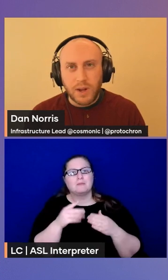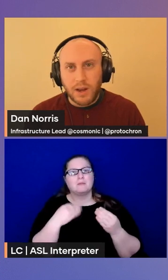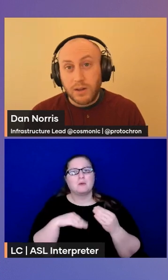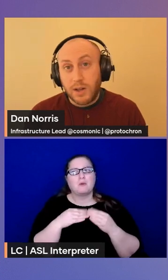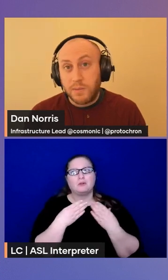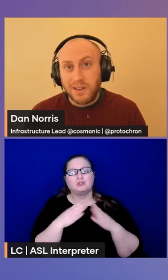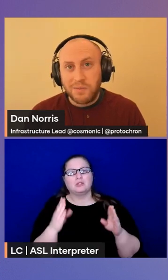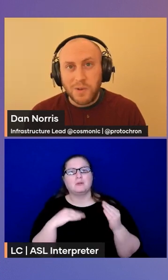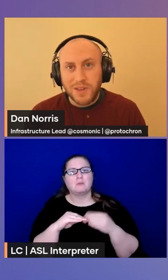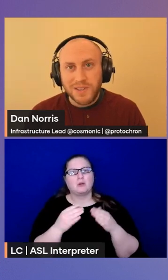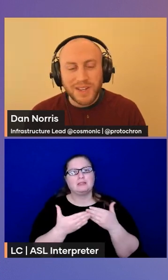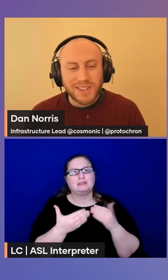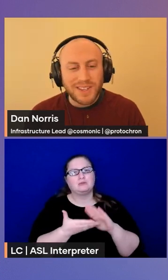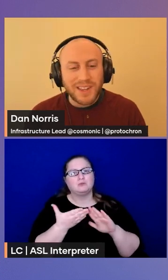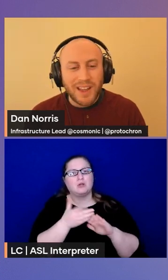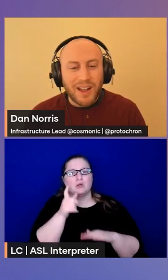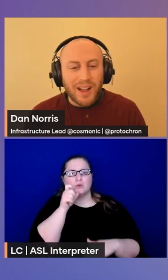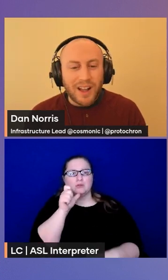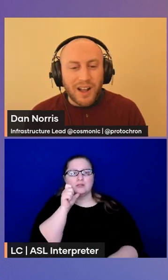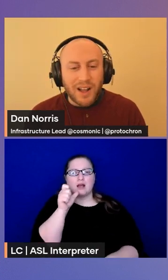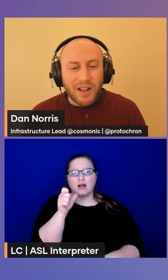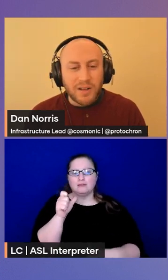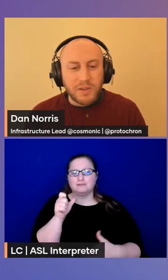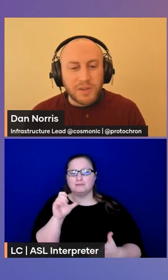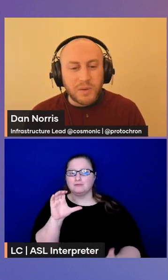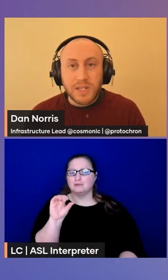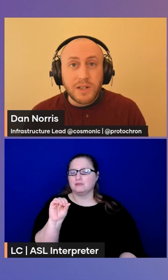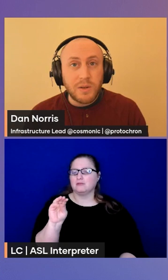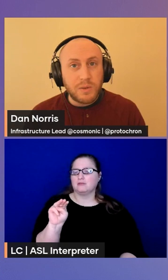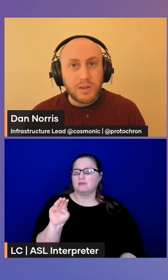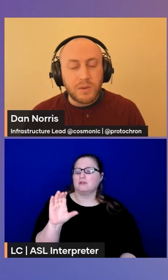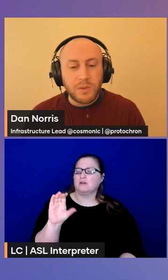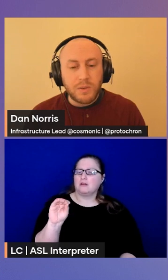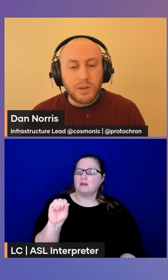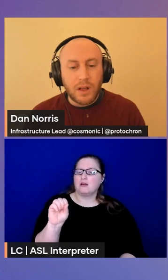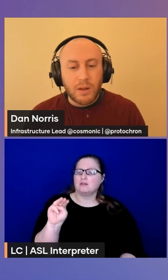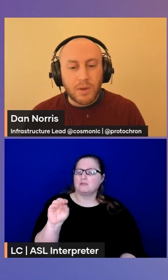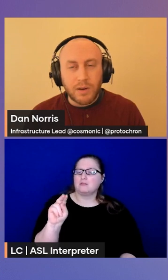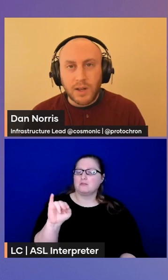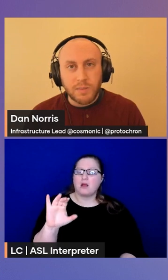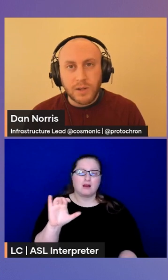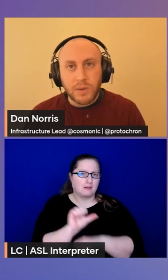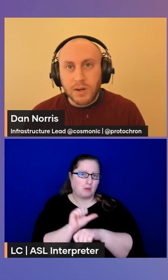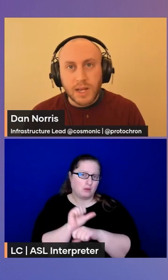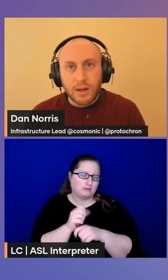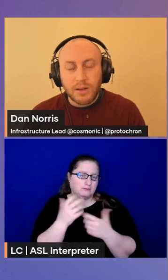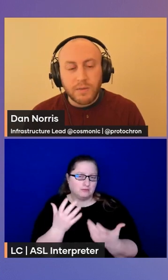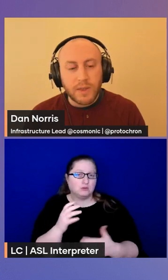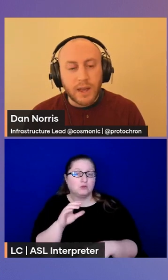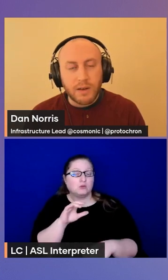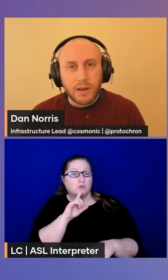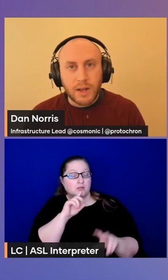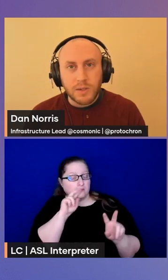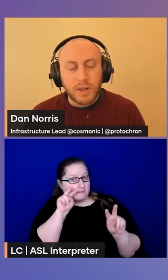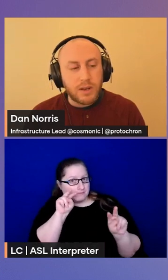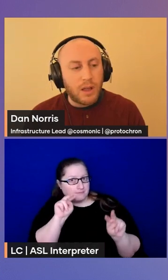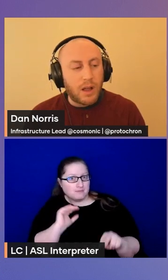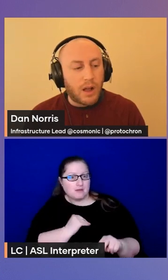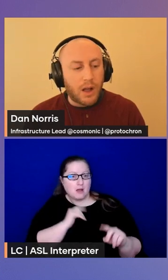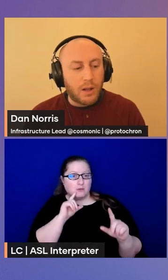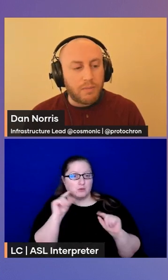are not Cosmonic employees, basically. So stay tuned to our Cosmonic Twitter account for that